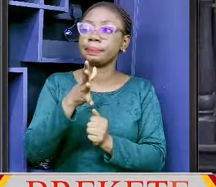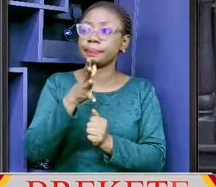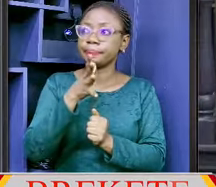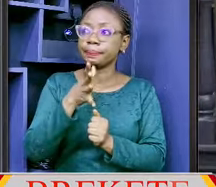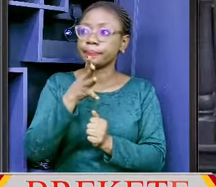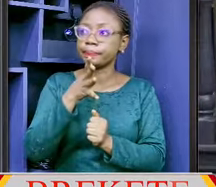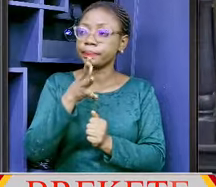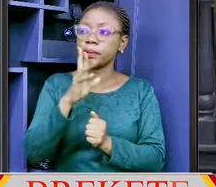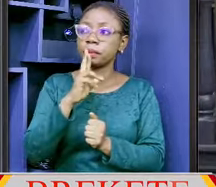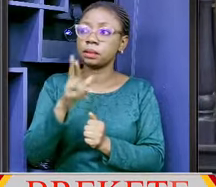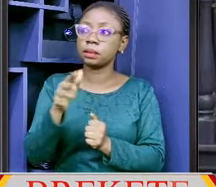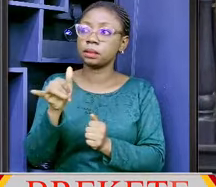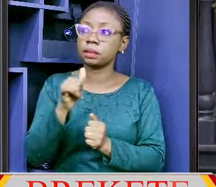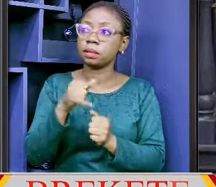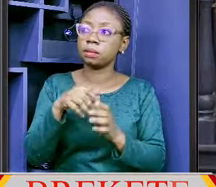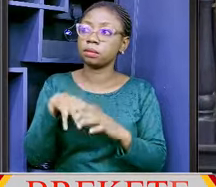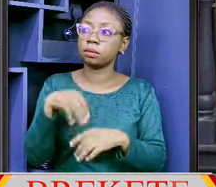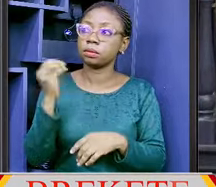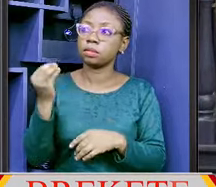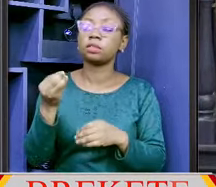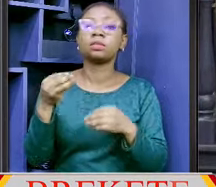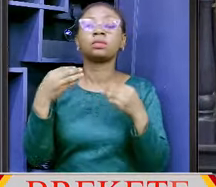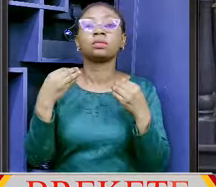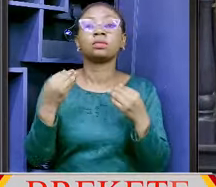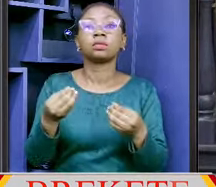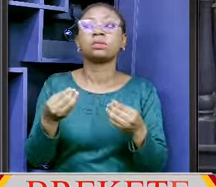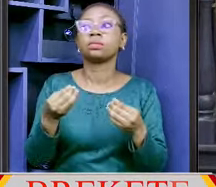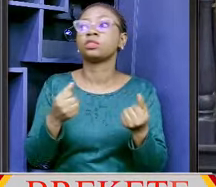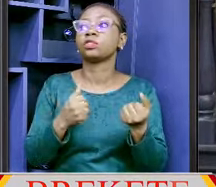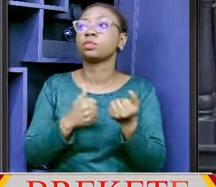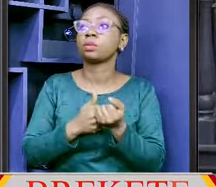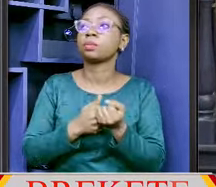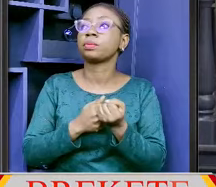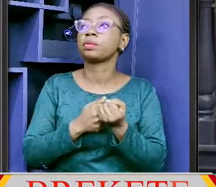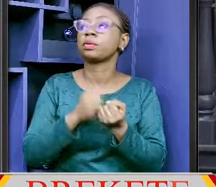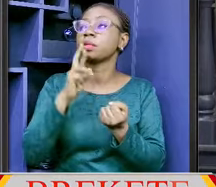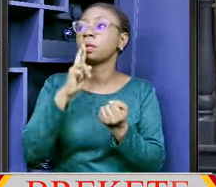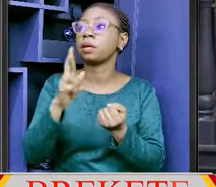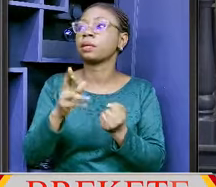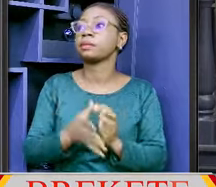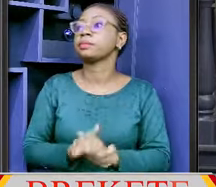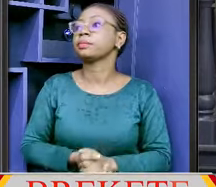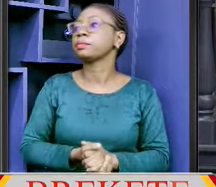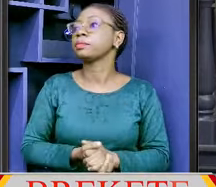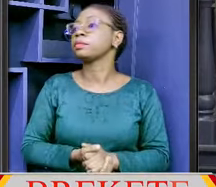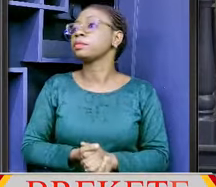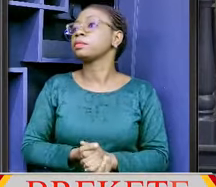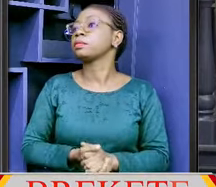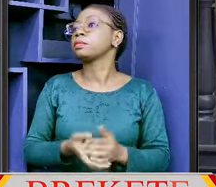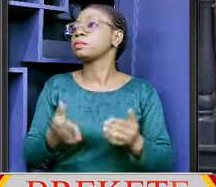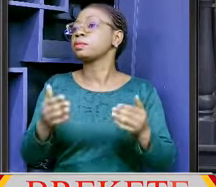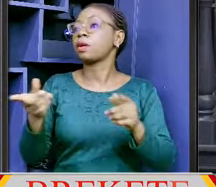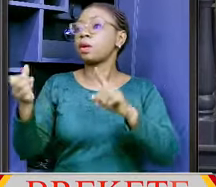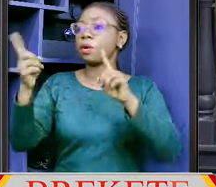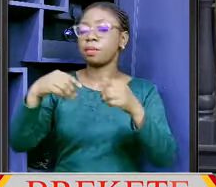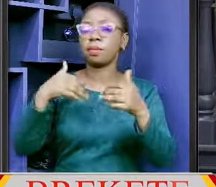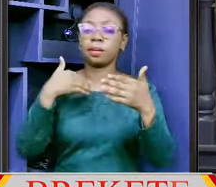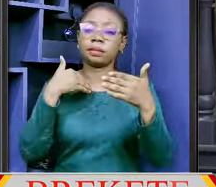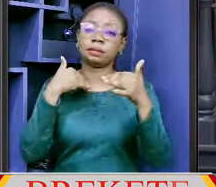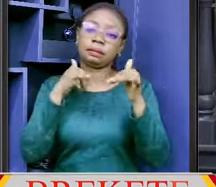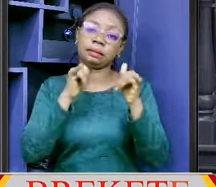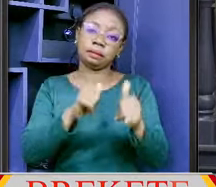They are outside. So he now support her. Mm-hmm. Come and stay close to mommy.